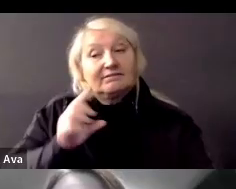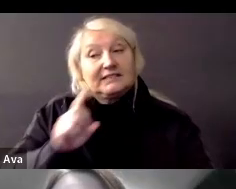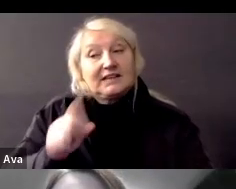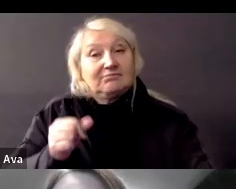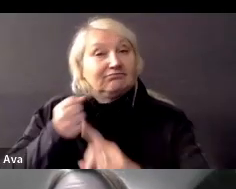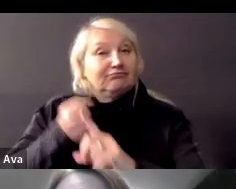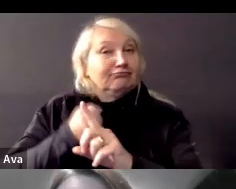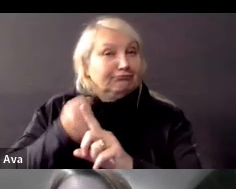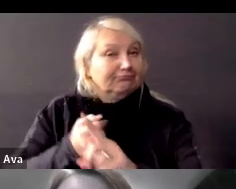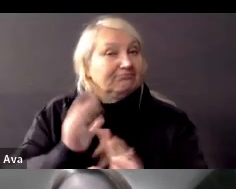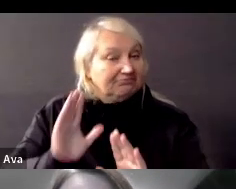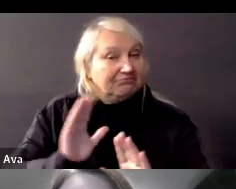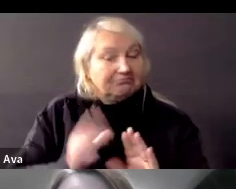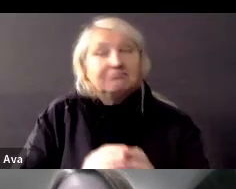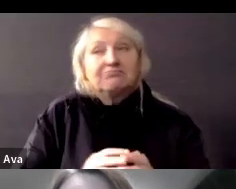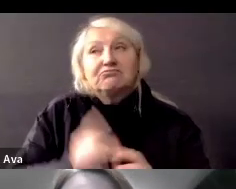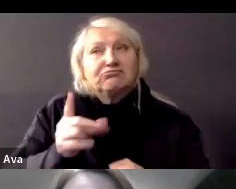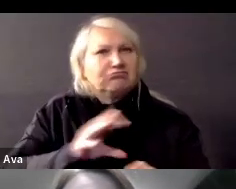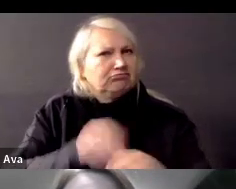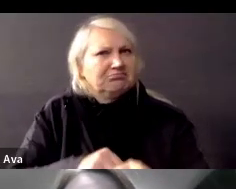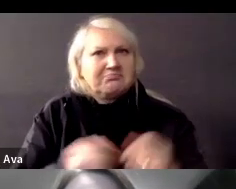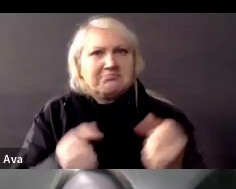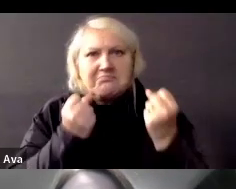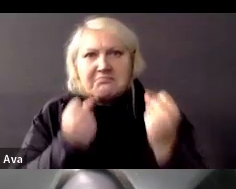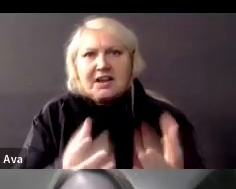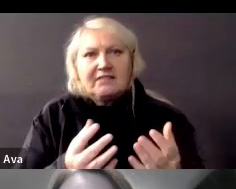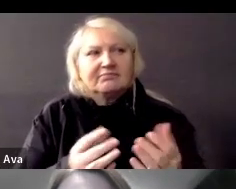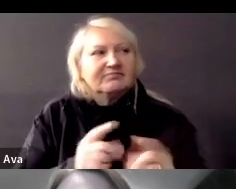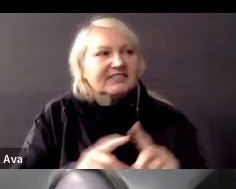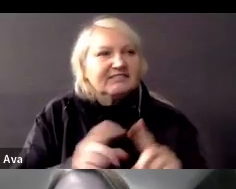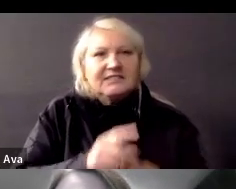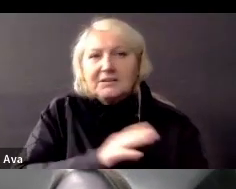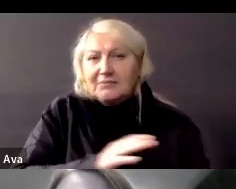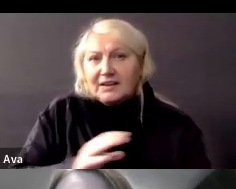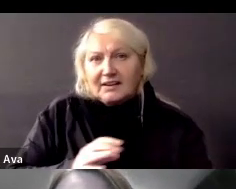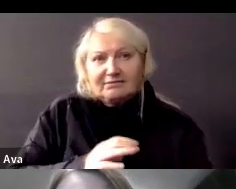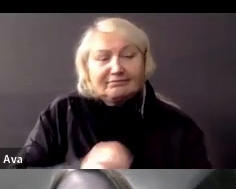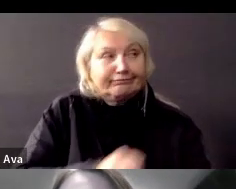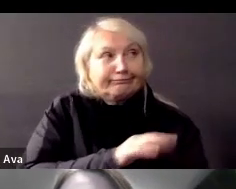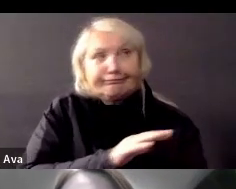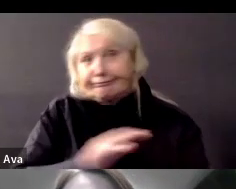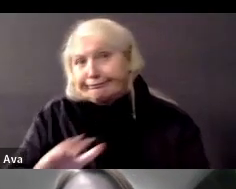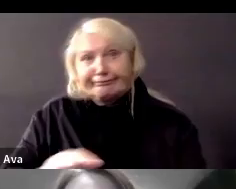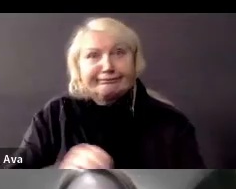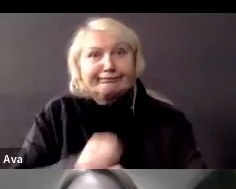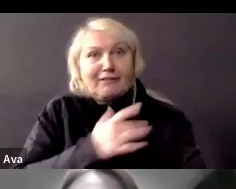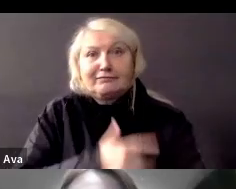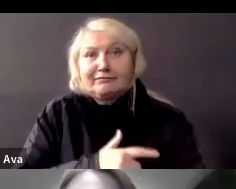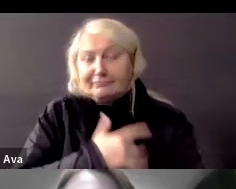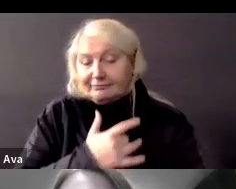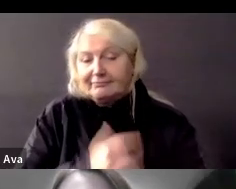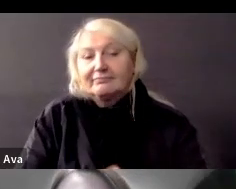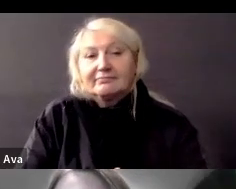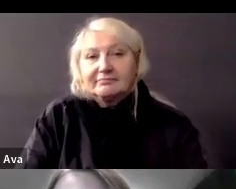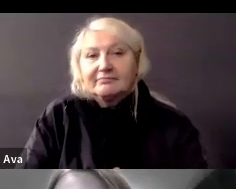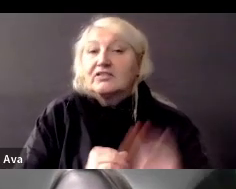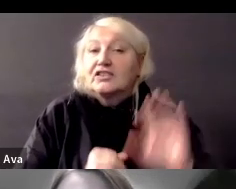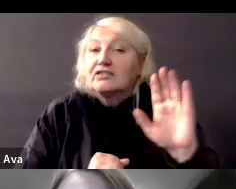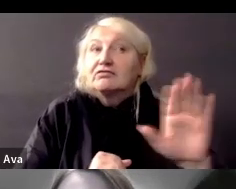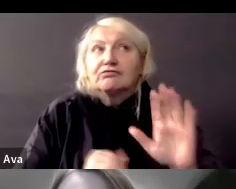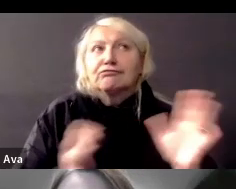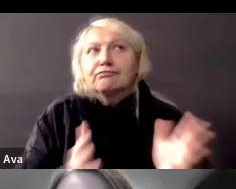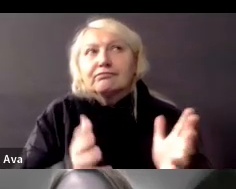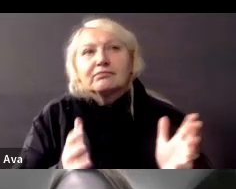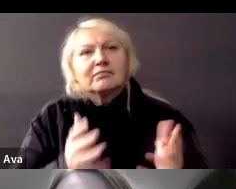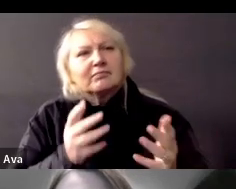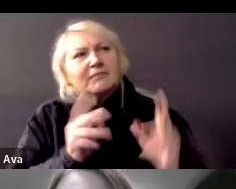She is involved with several self-advocates committees across the province and is committed to creating change for persons